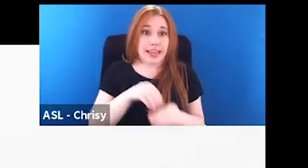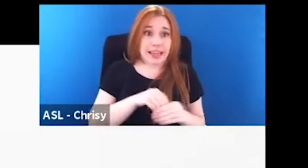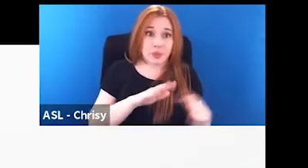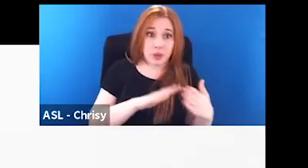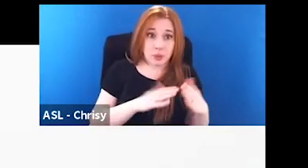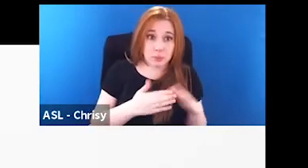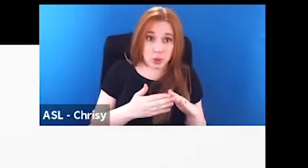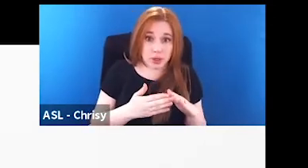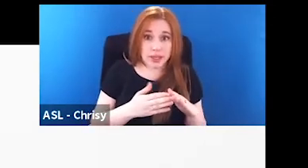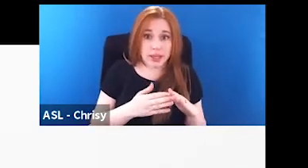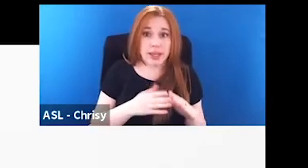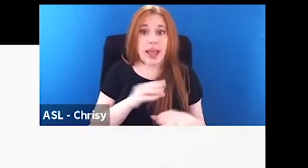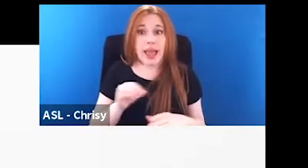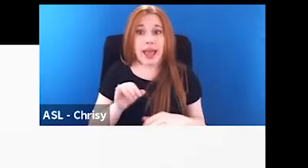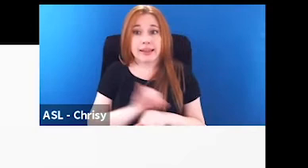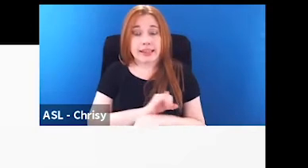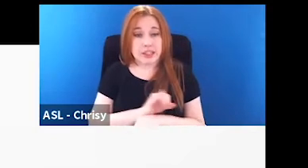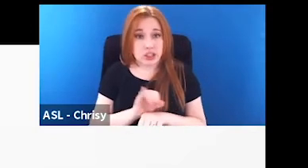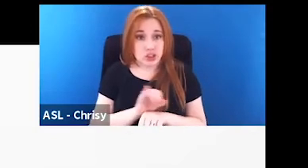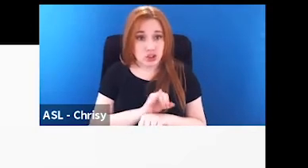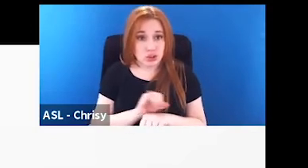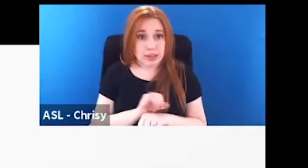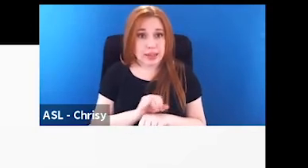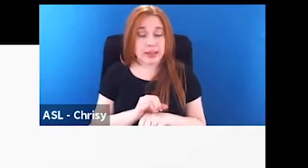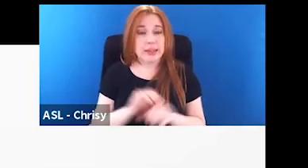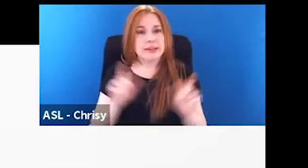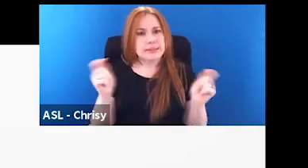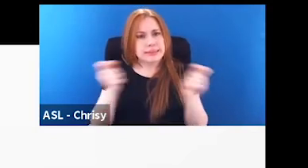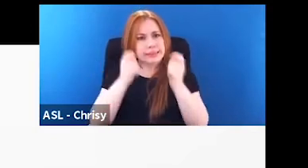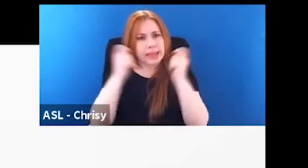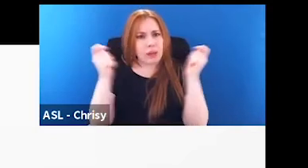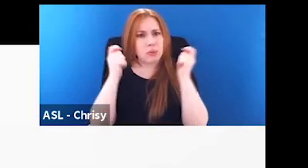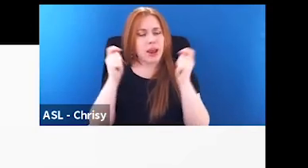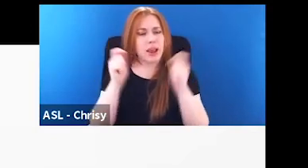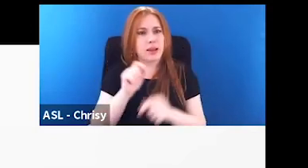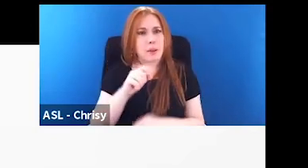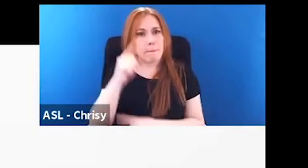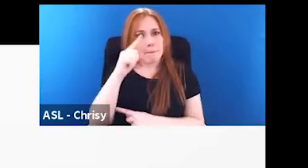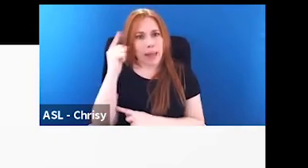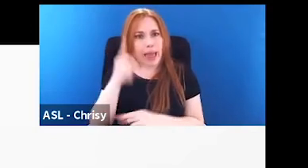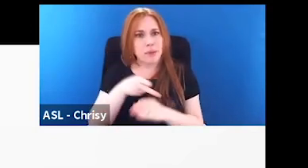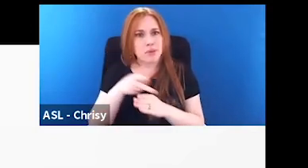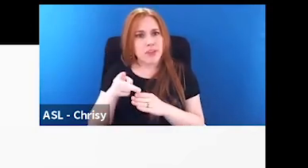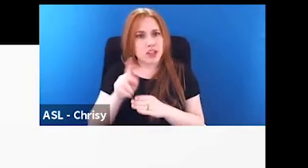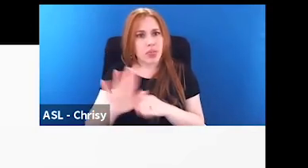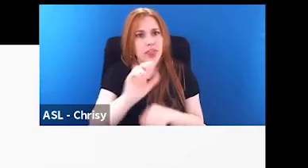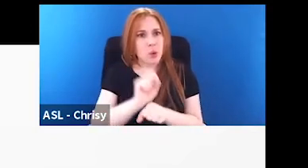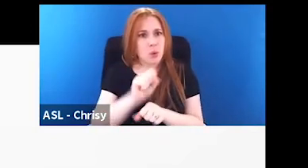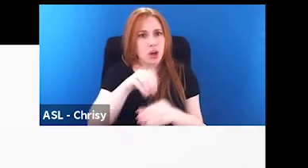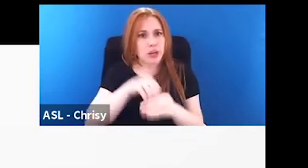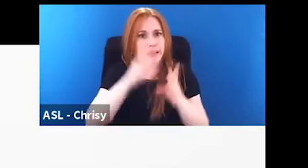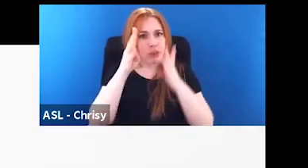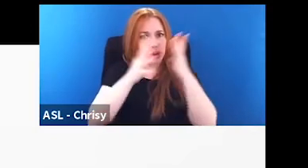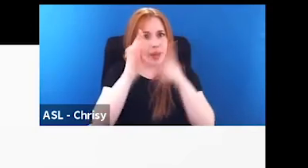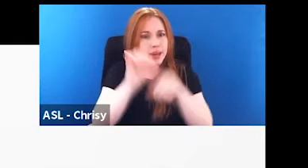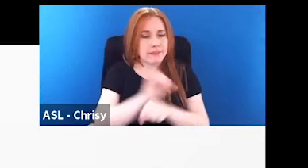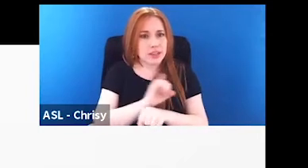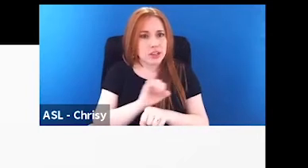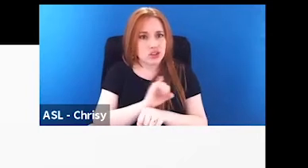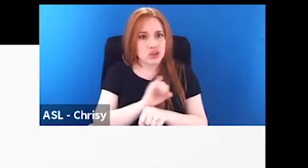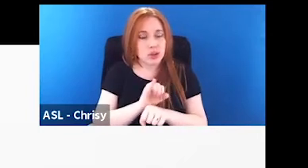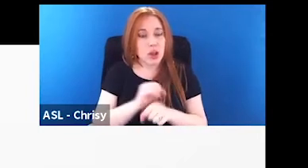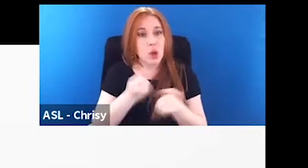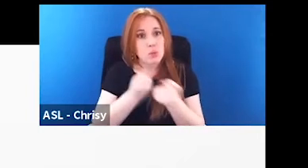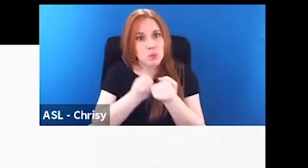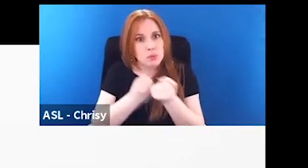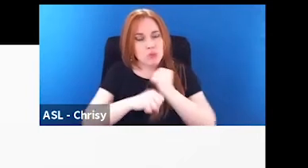and the industry, right? So we need to celebrate the work of Black professionals in the creative industry. We need to promote their